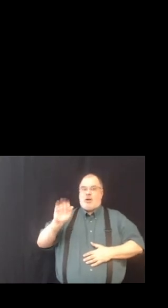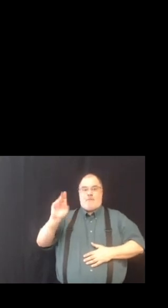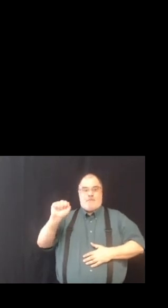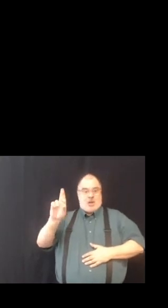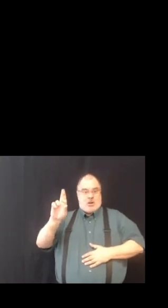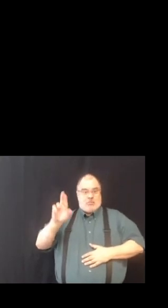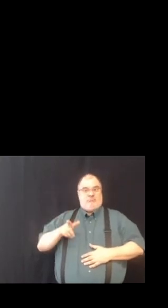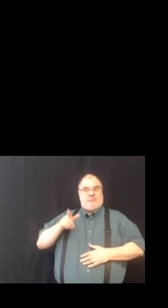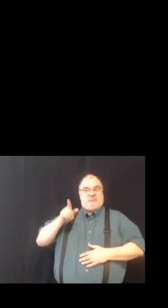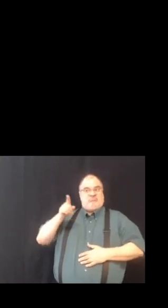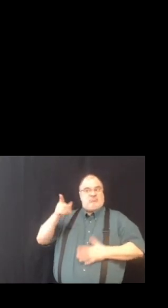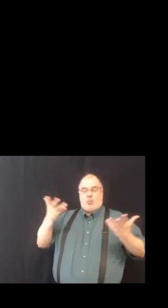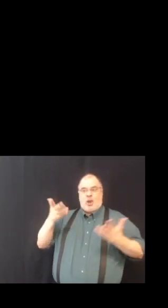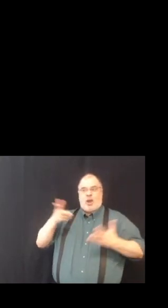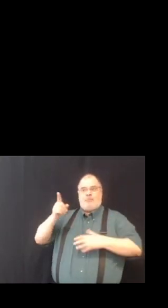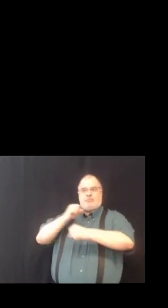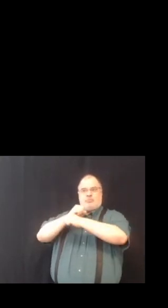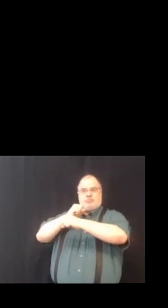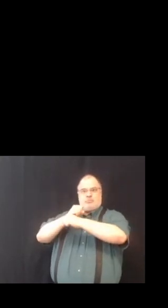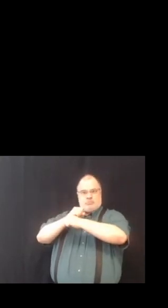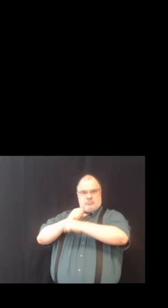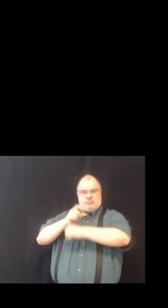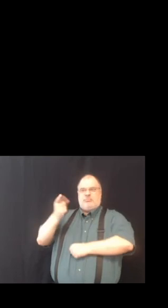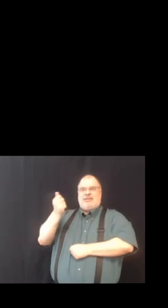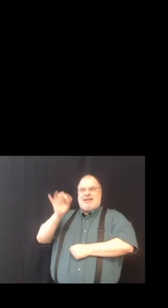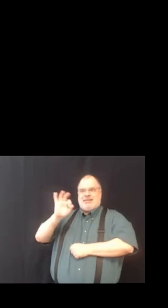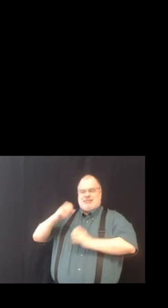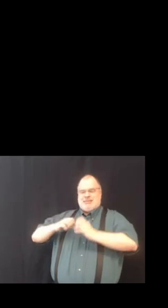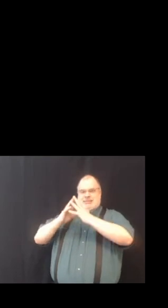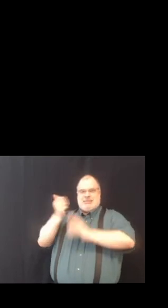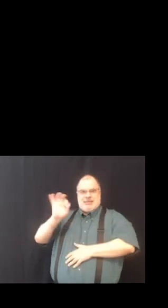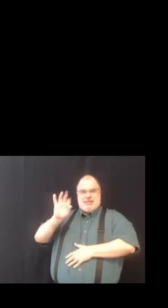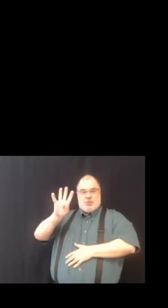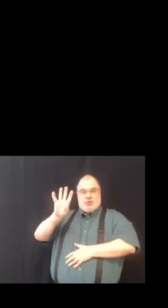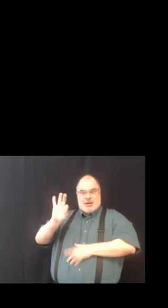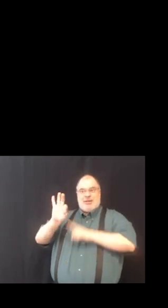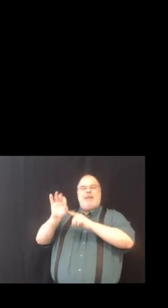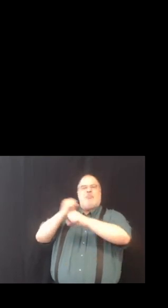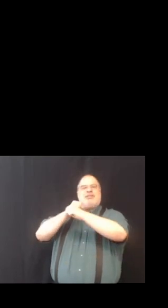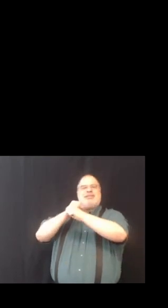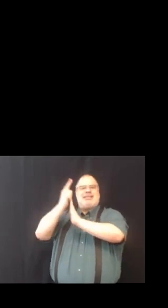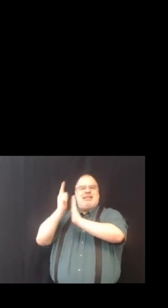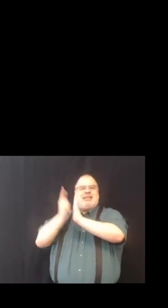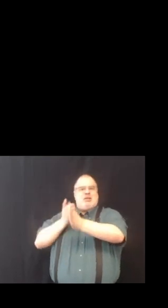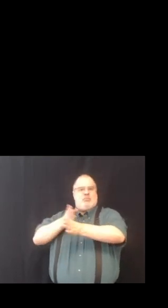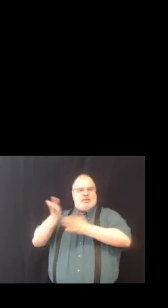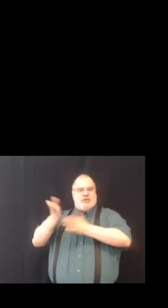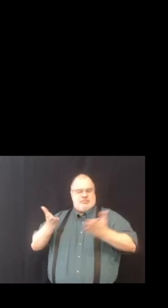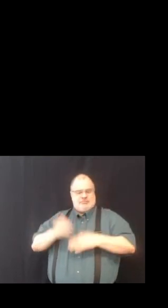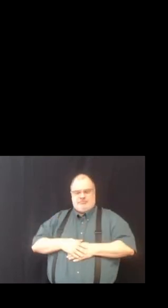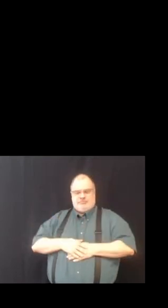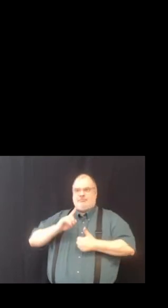legal profession. It was founded in 1949 and has more than 300 employees in Tallahassee,